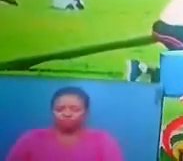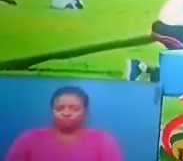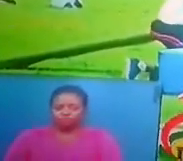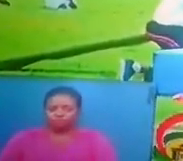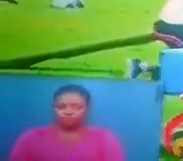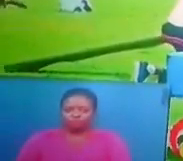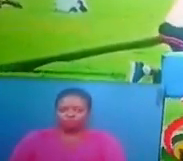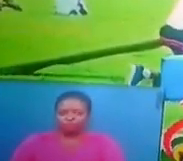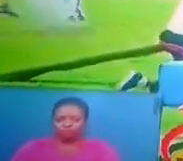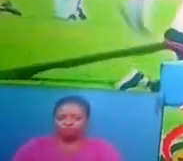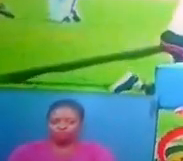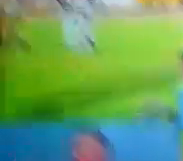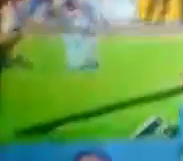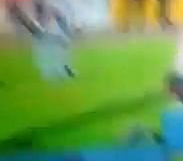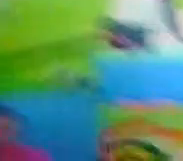horse. Yes.